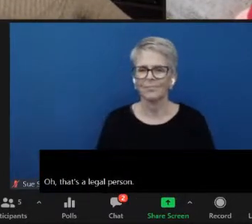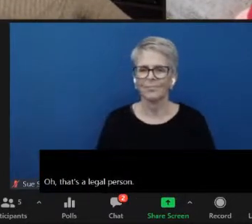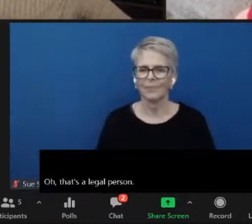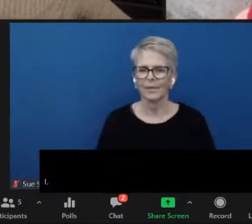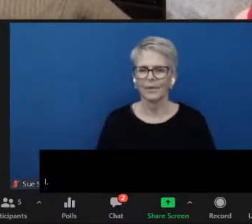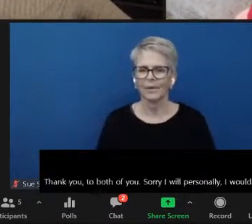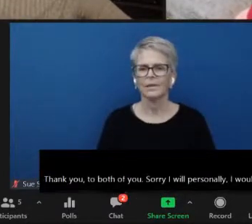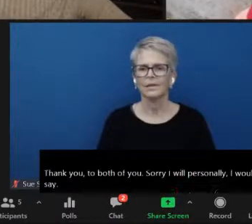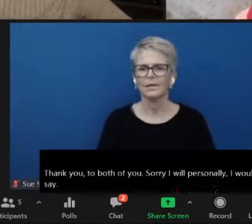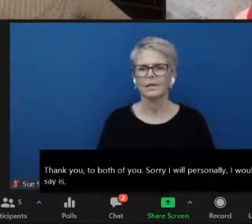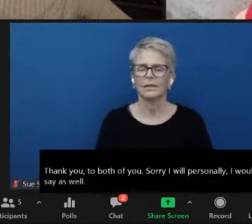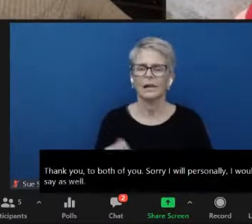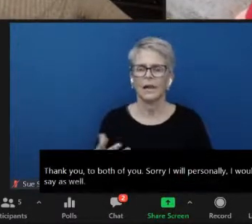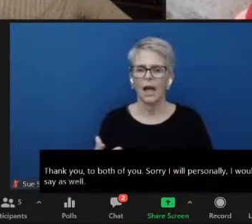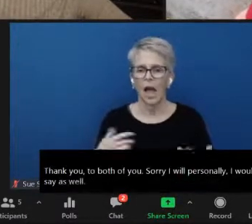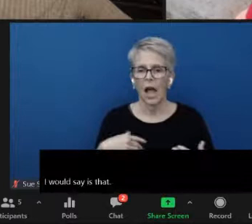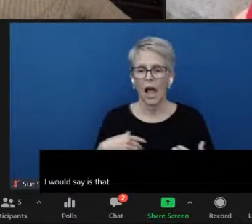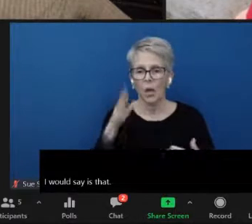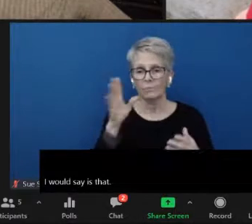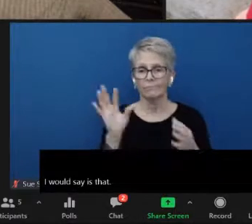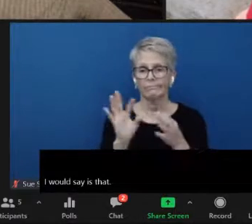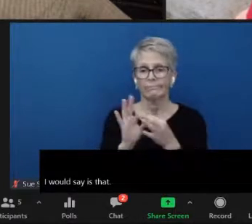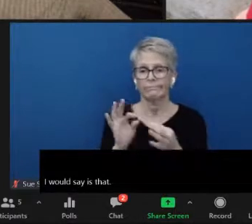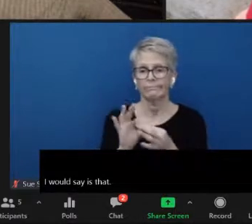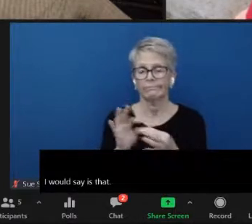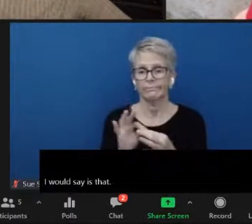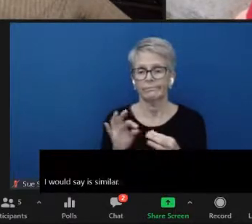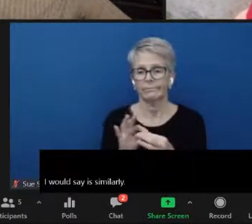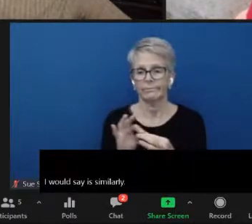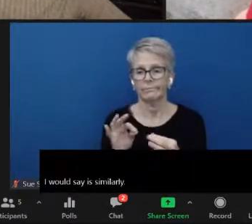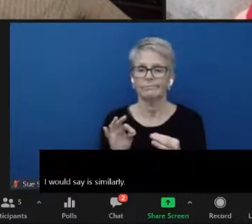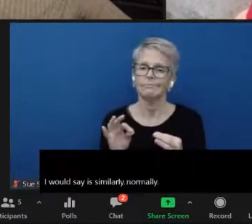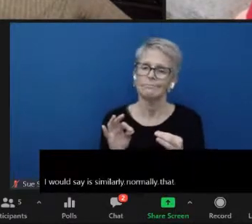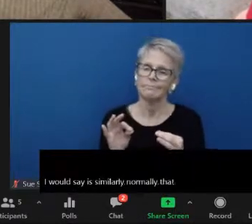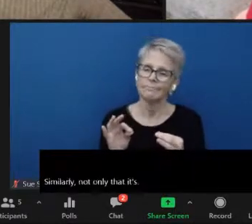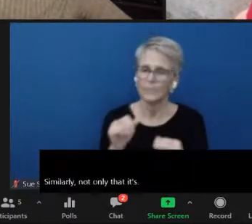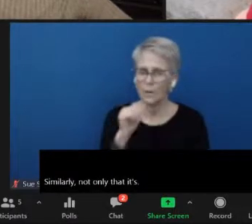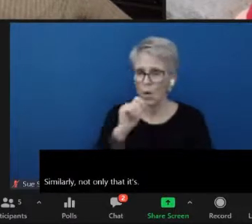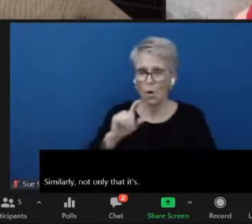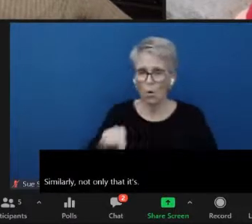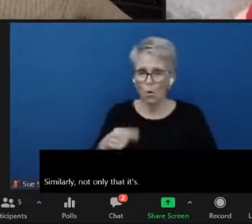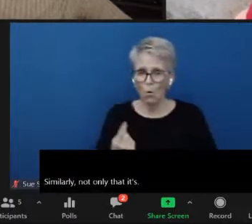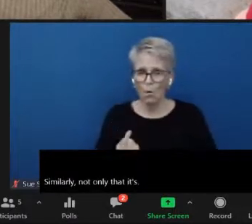I would say as well that similarly, not only that it's